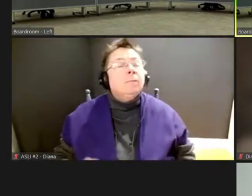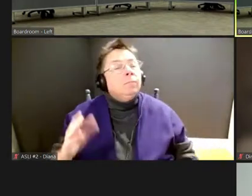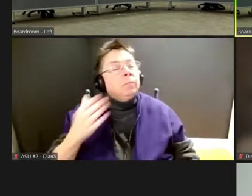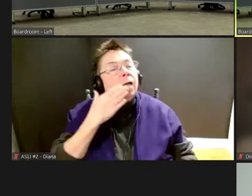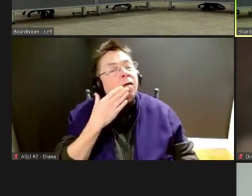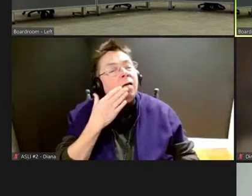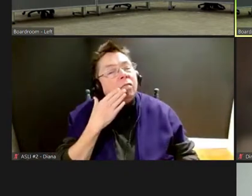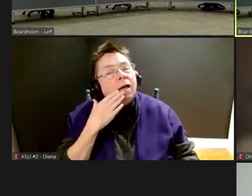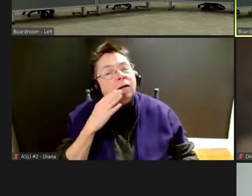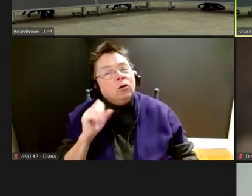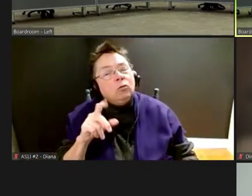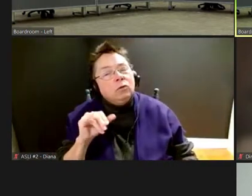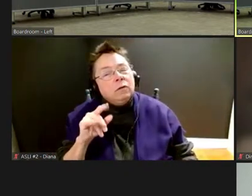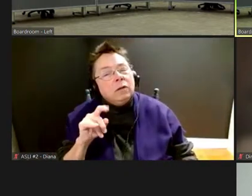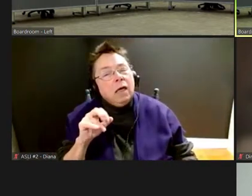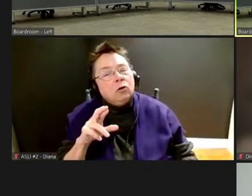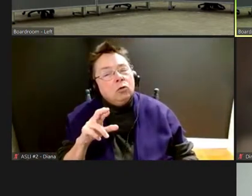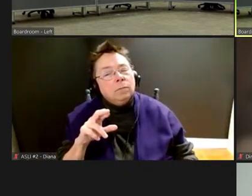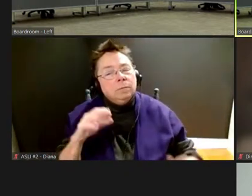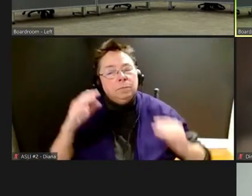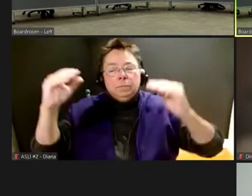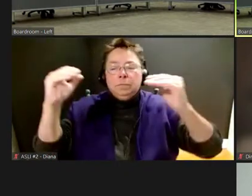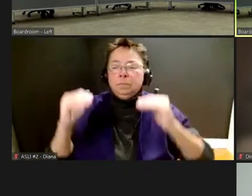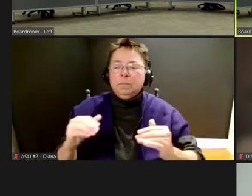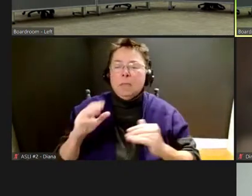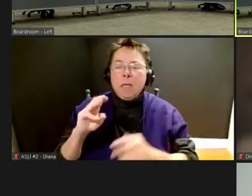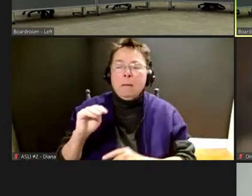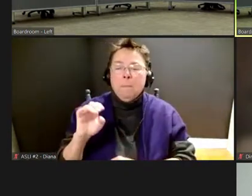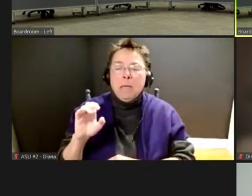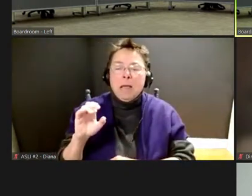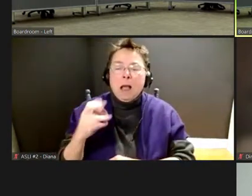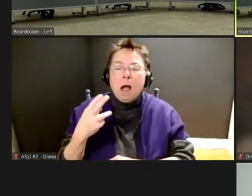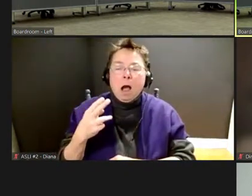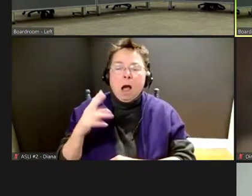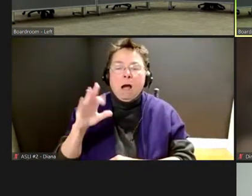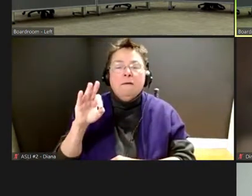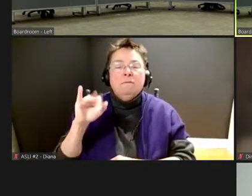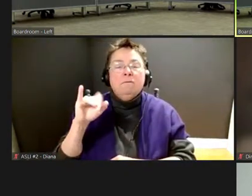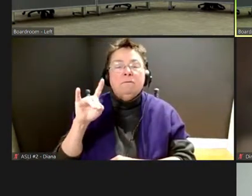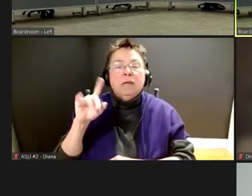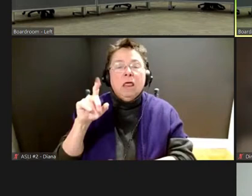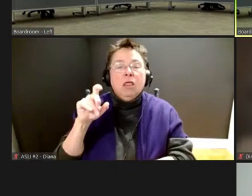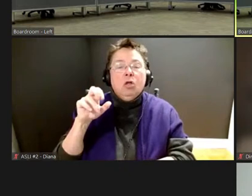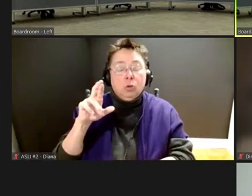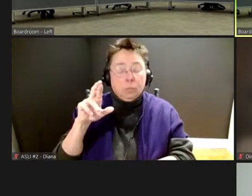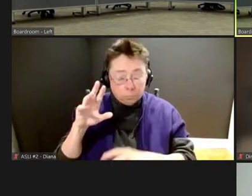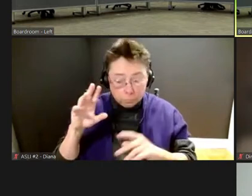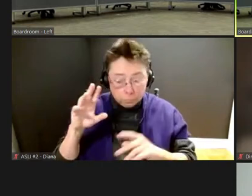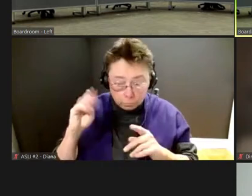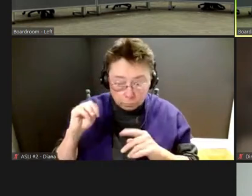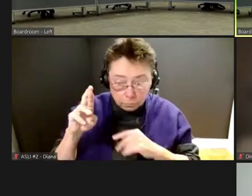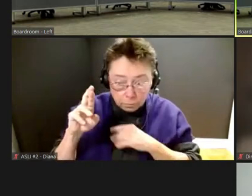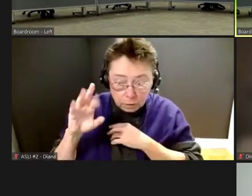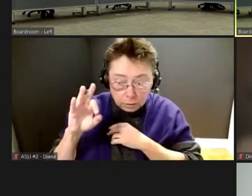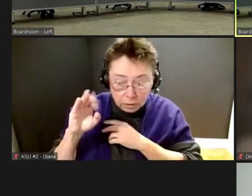Slater. Our next speaker is Mika Fiedler. Mr. Fiedler?